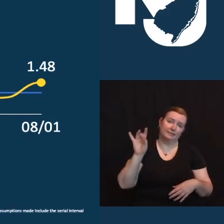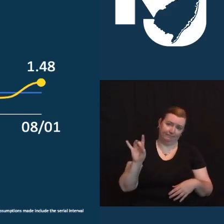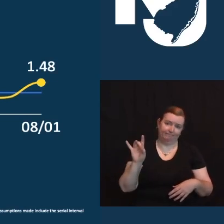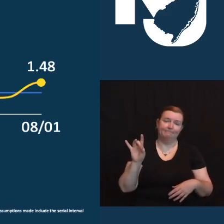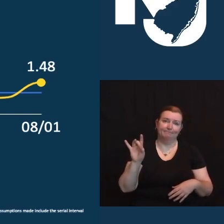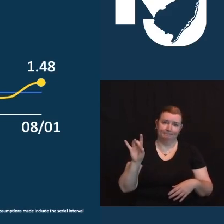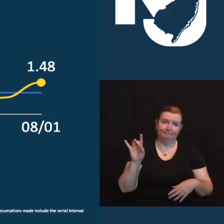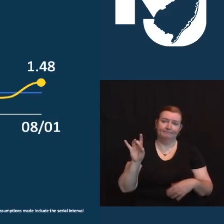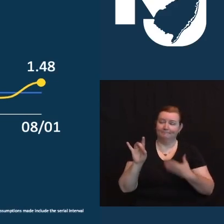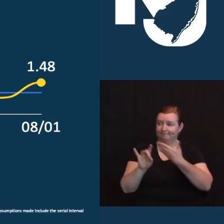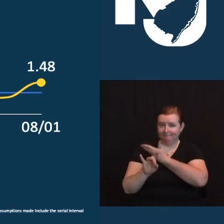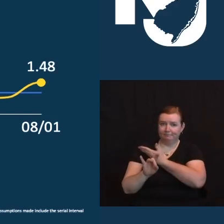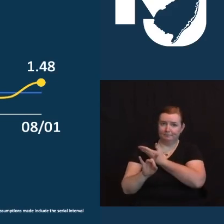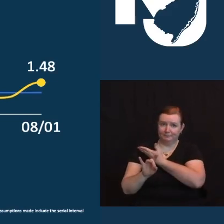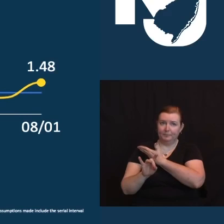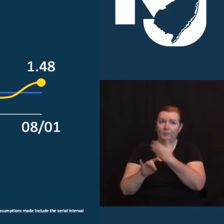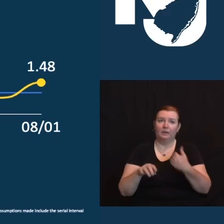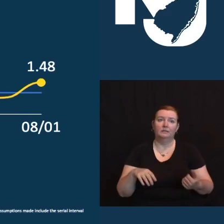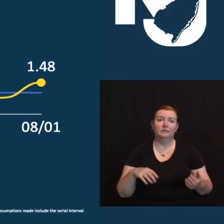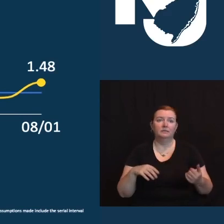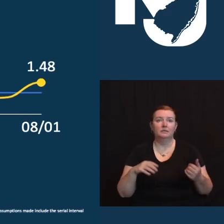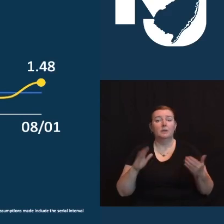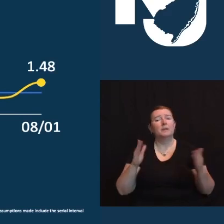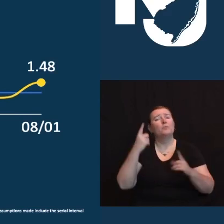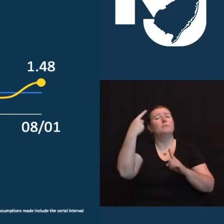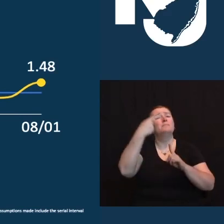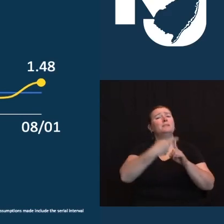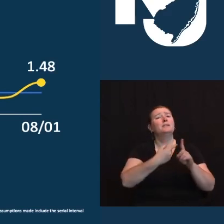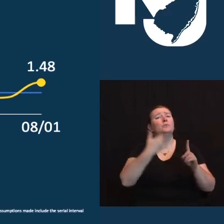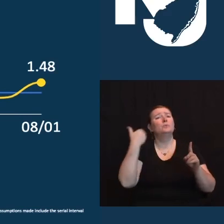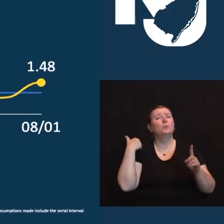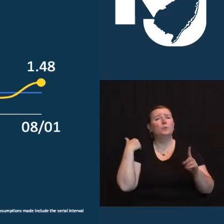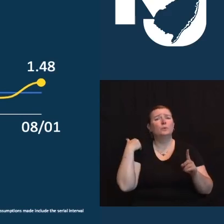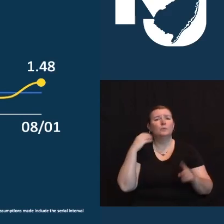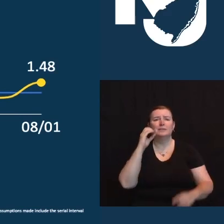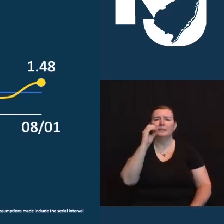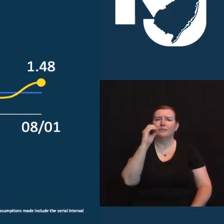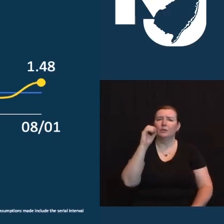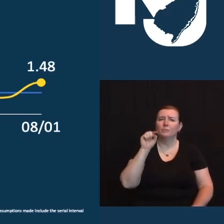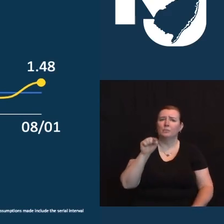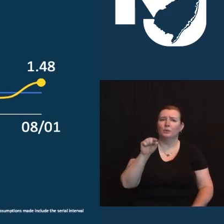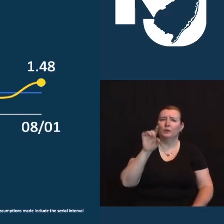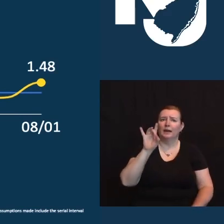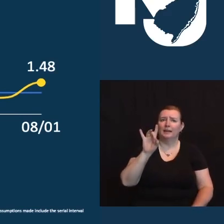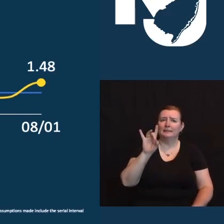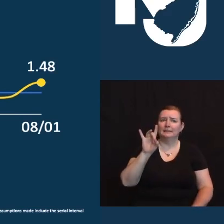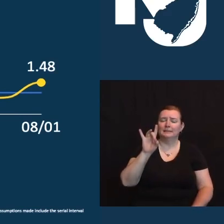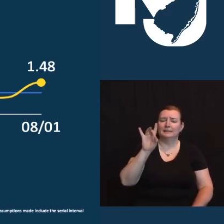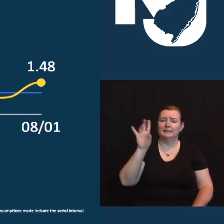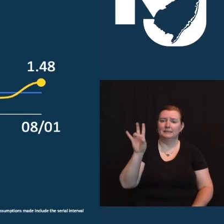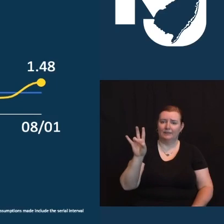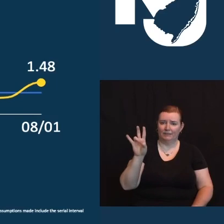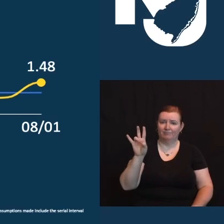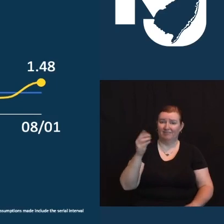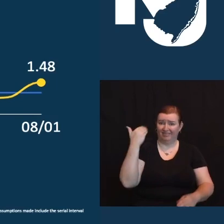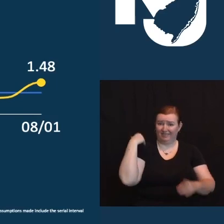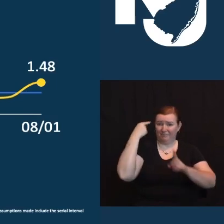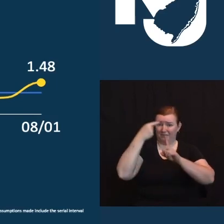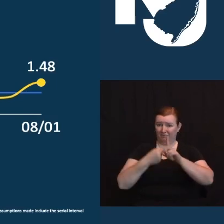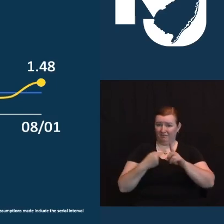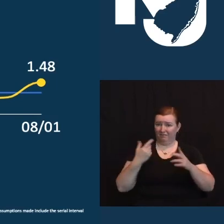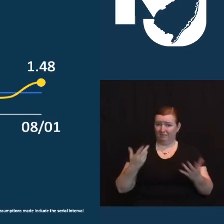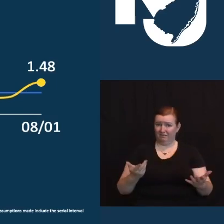By contrast, 1 month ago, it was 0.87. As we had discussed on Friday, we